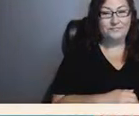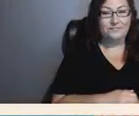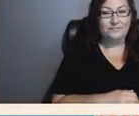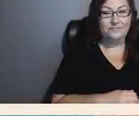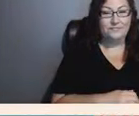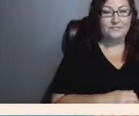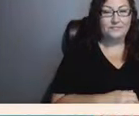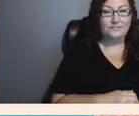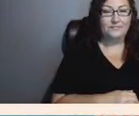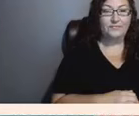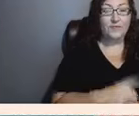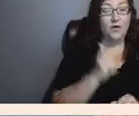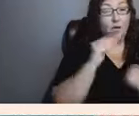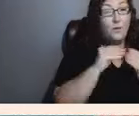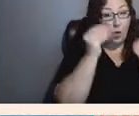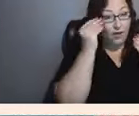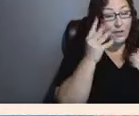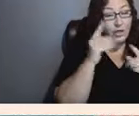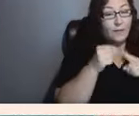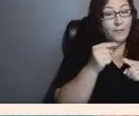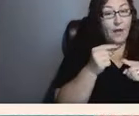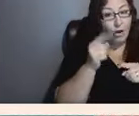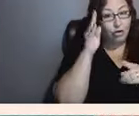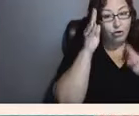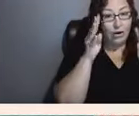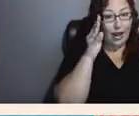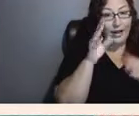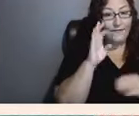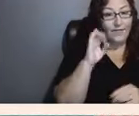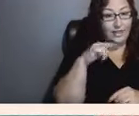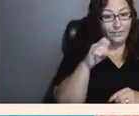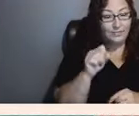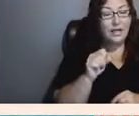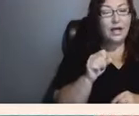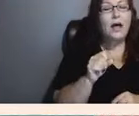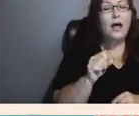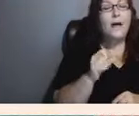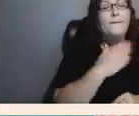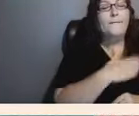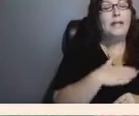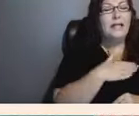For more information about Creative Leaps, please check out our website,